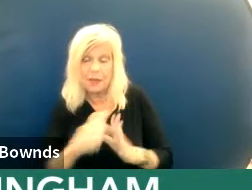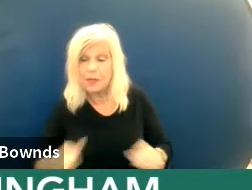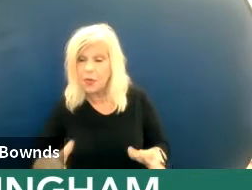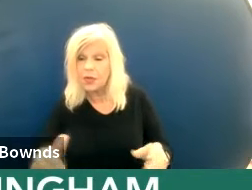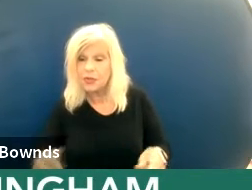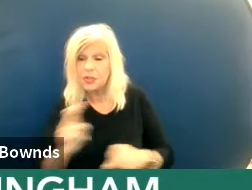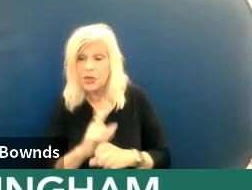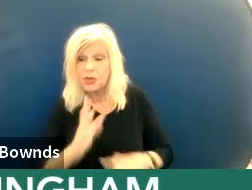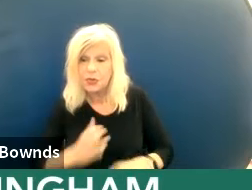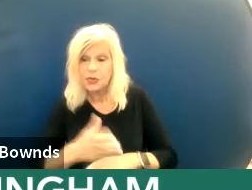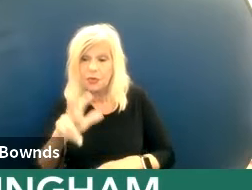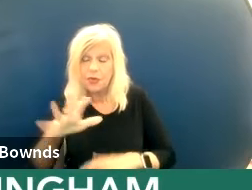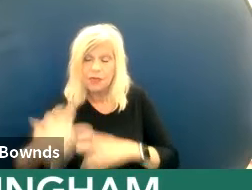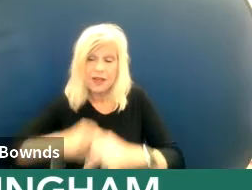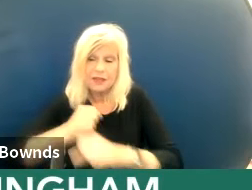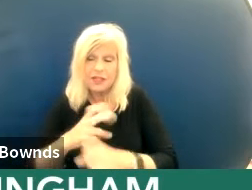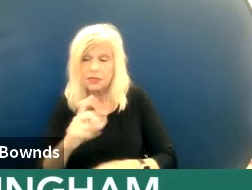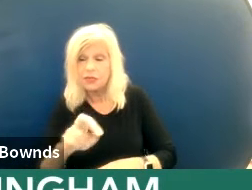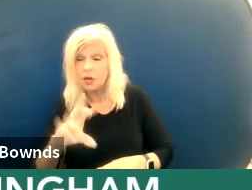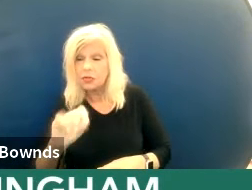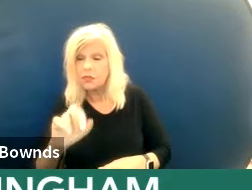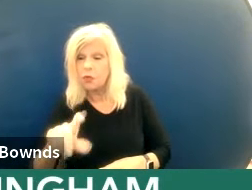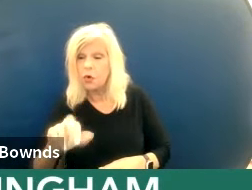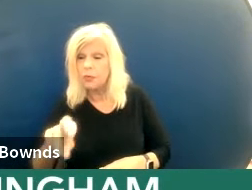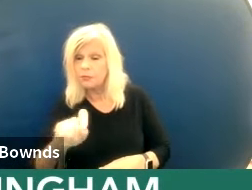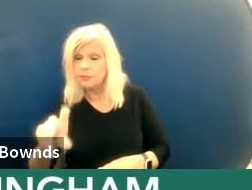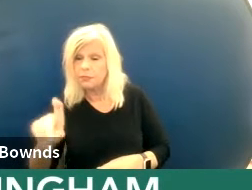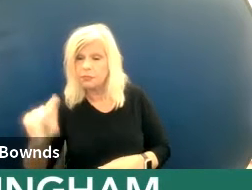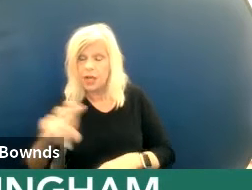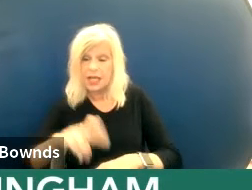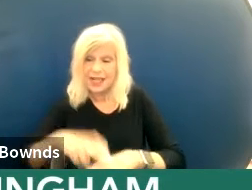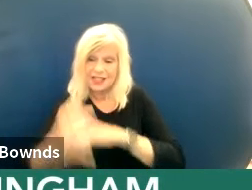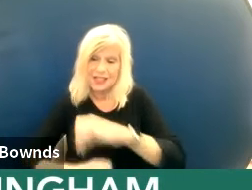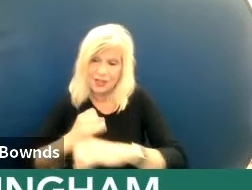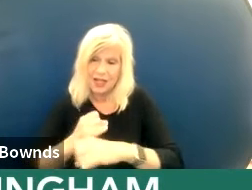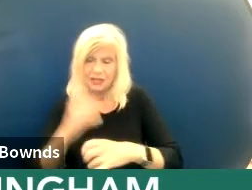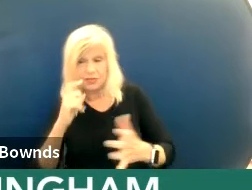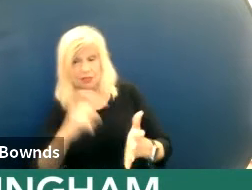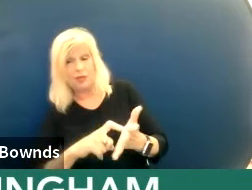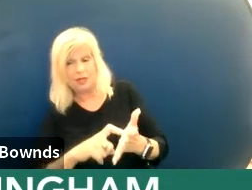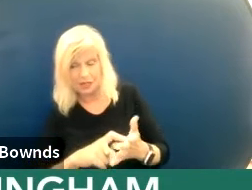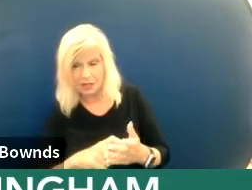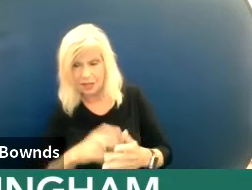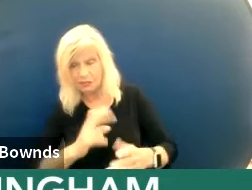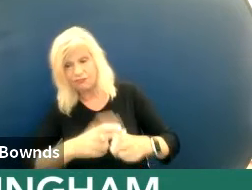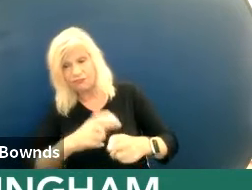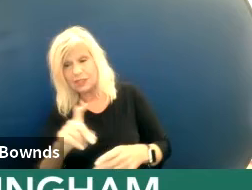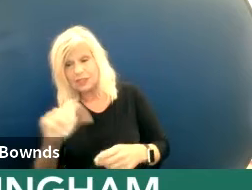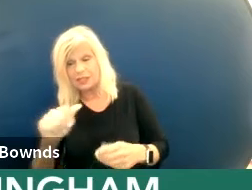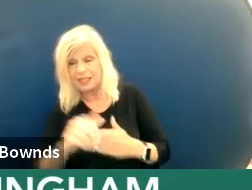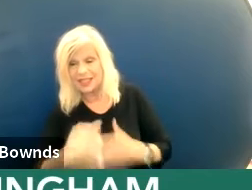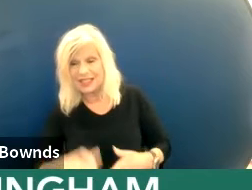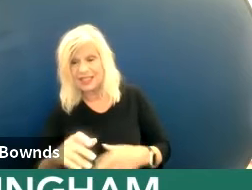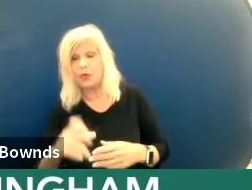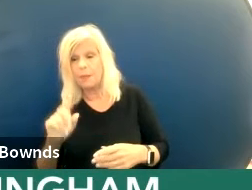for over 35 years, Dr. Forber-Pratt is nationally and internationally recognized as a disability leader and